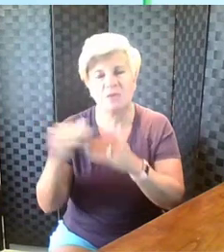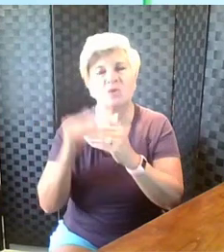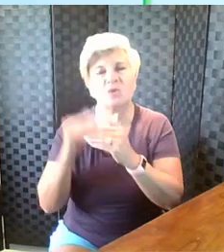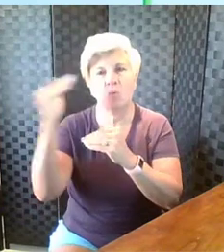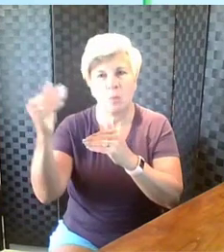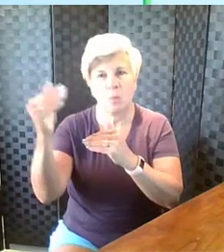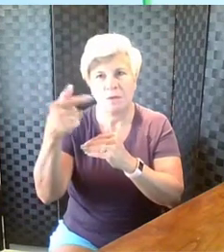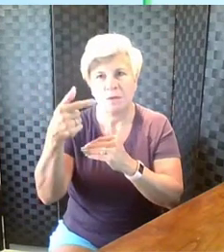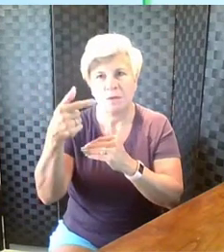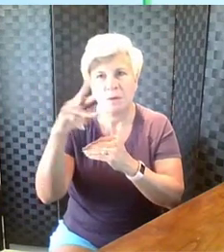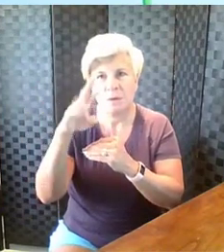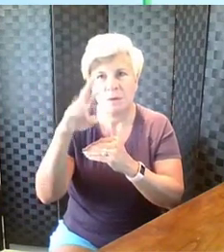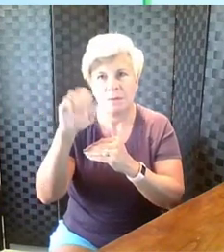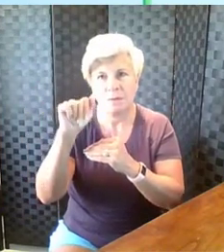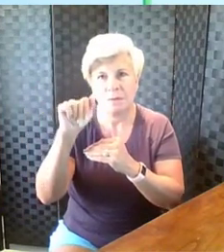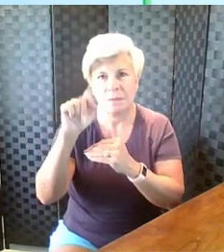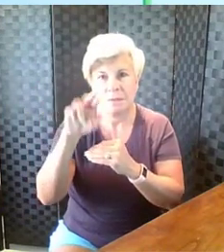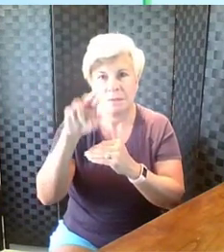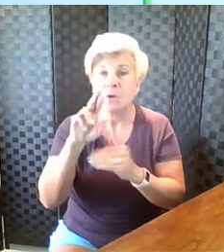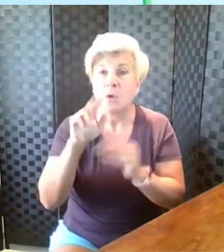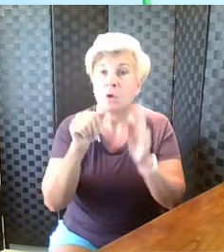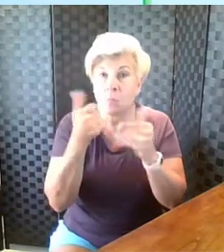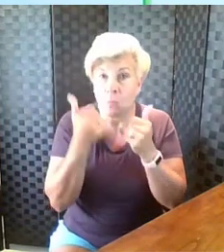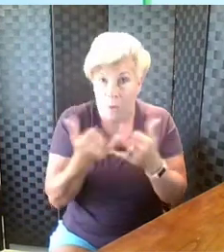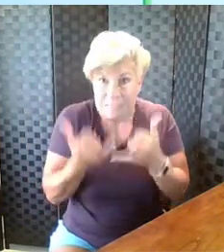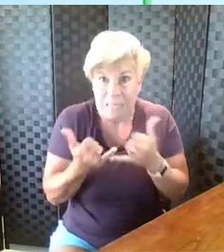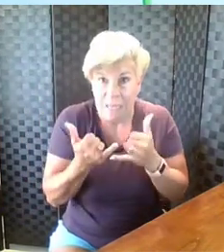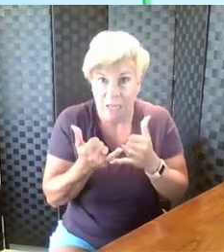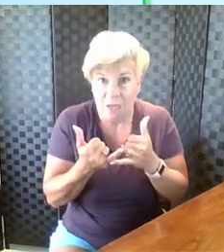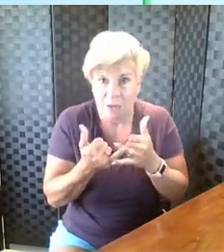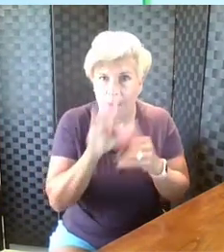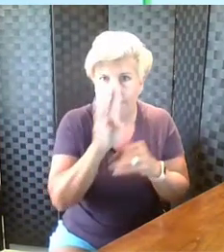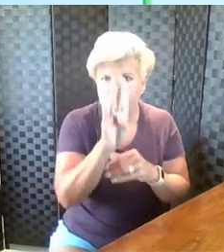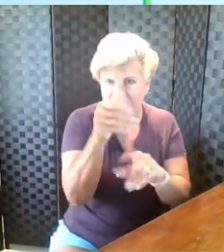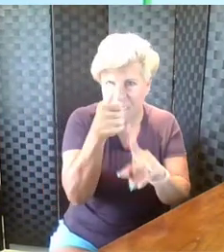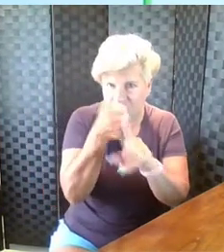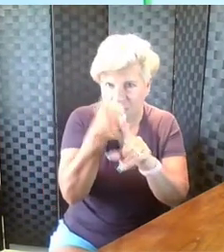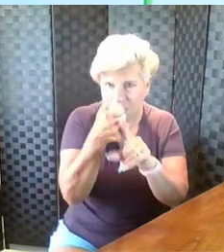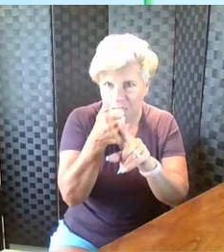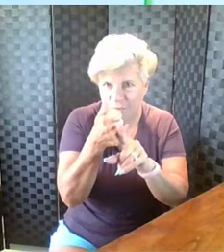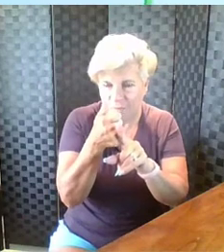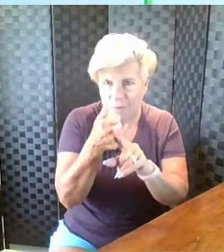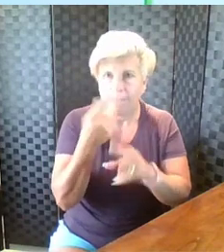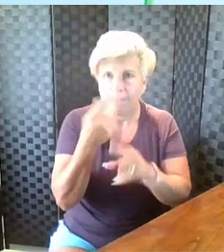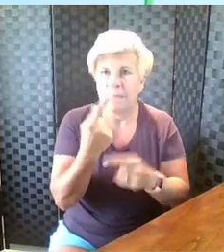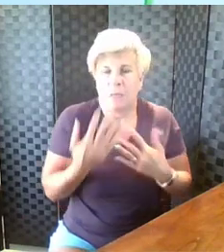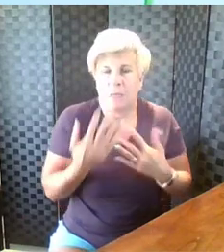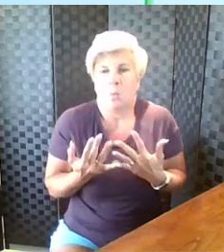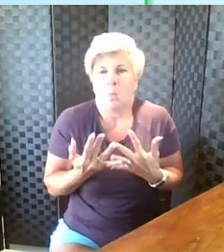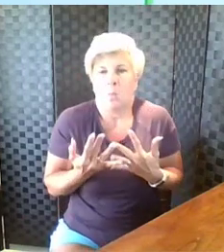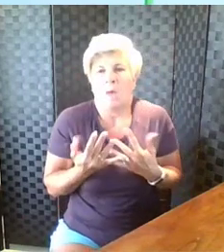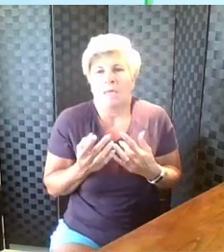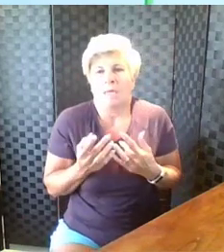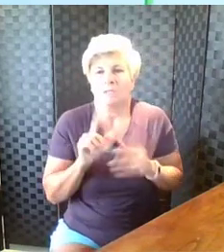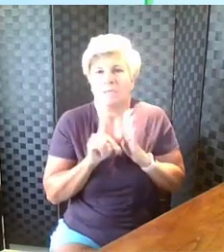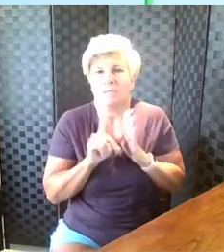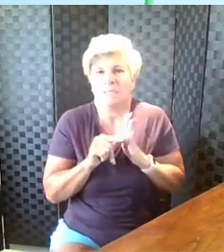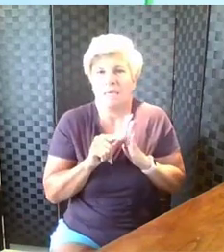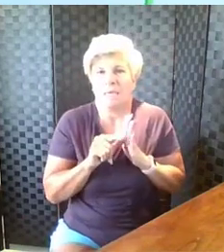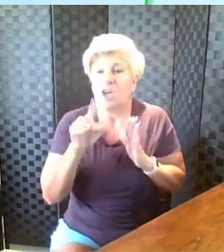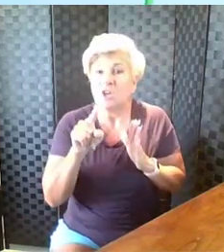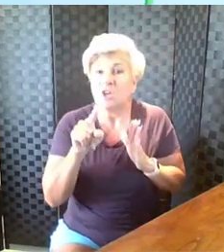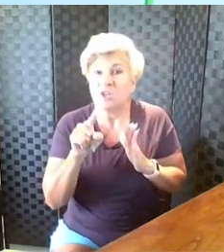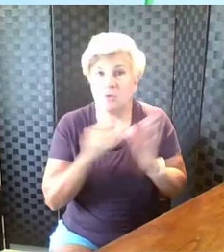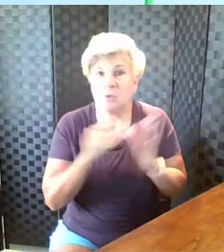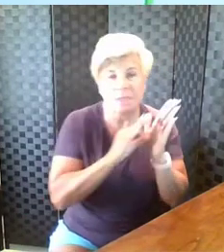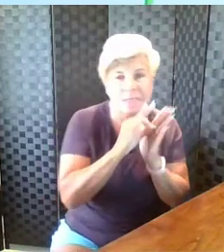one. I'm going to give you a few seconds on your own to try B with the soccer balls and the footballs. So you can go ahead and do the counting or the matching, and